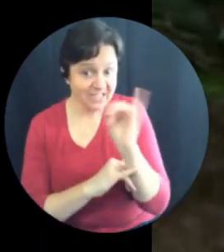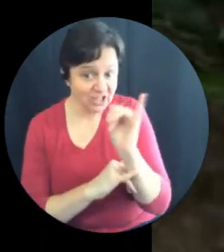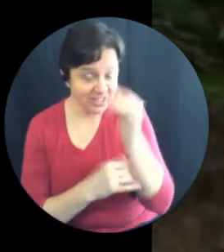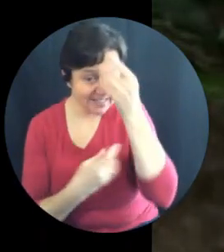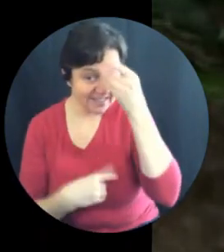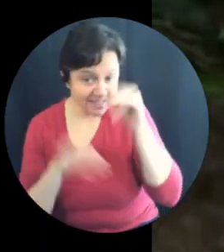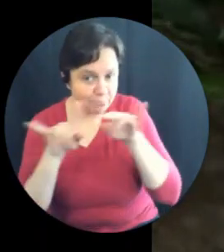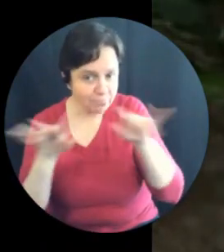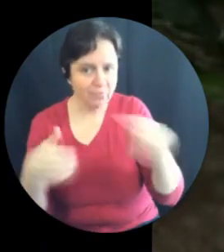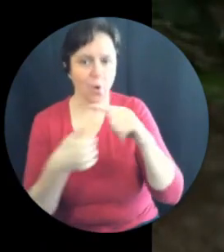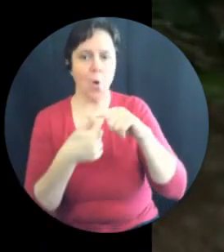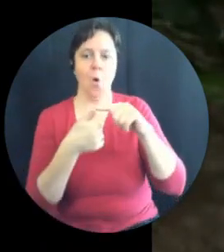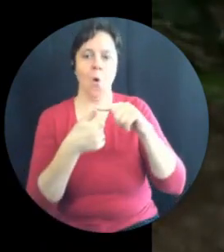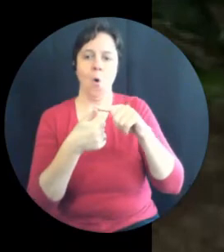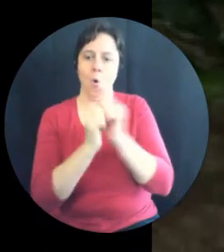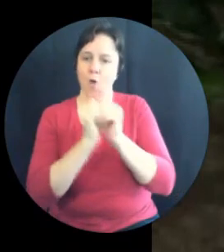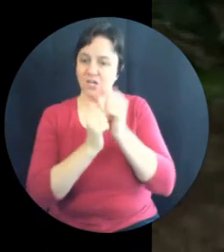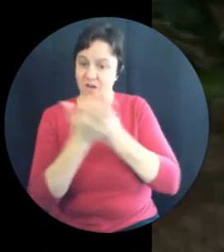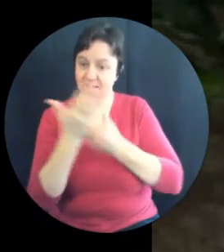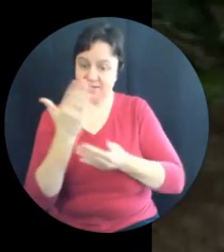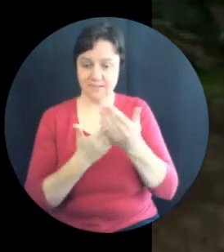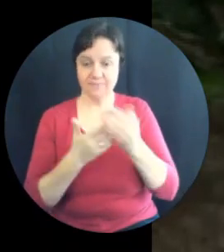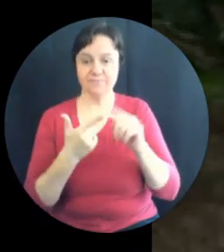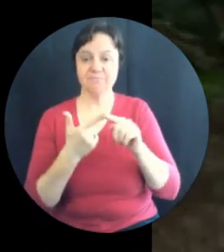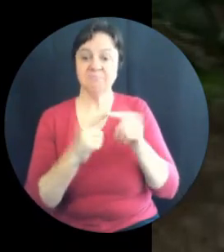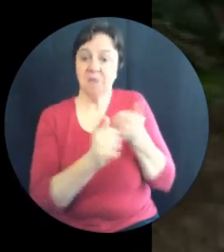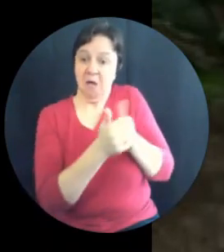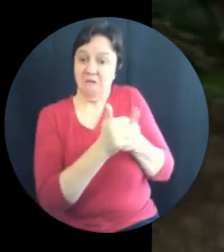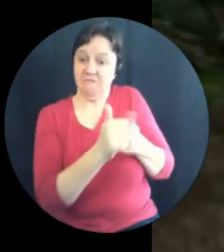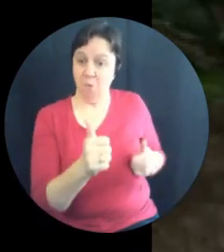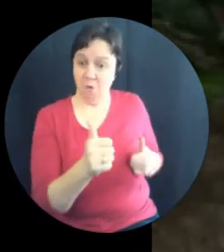away from others when they're sick, and protect others when you're sick by not going